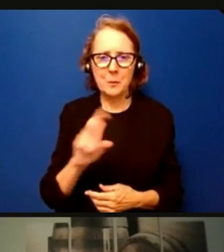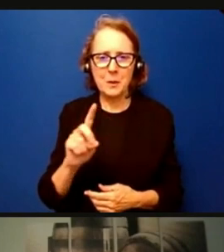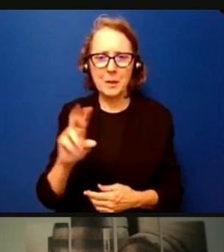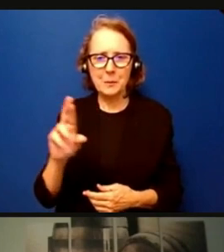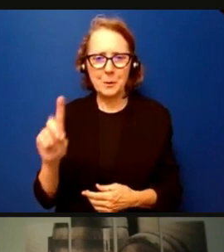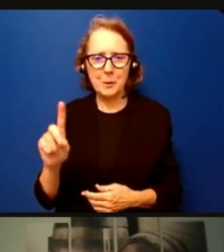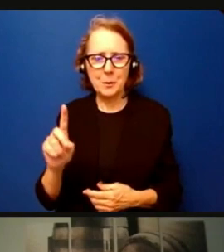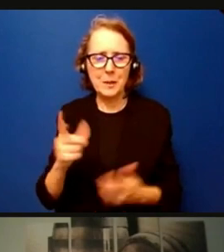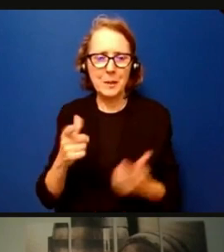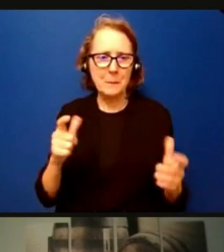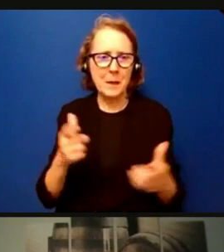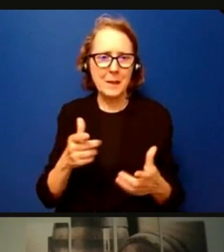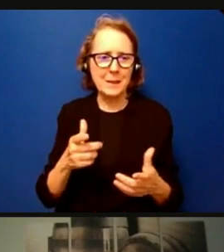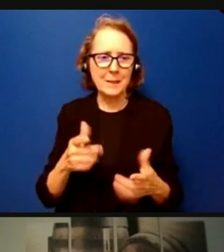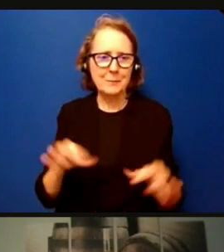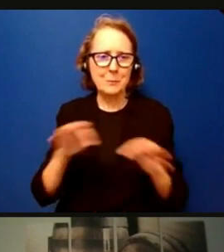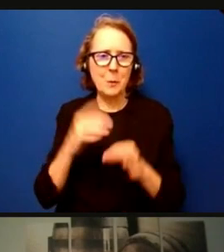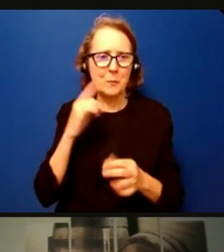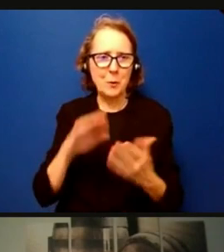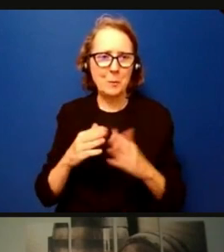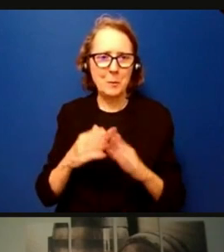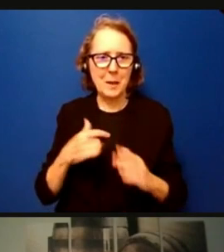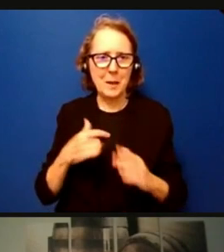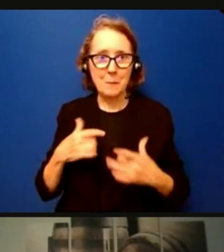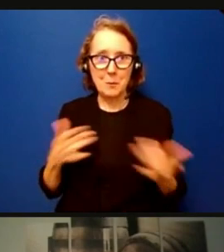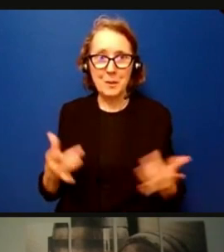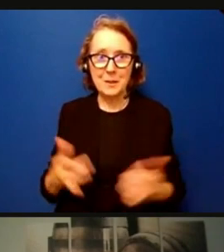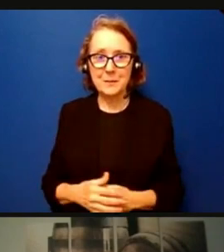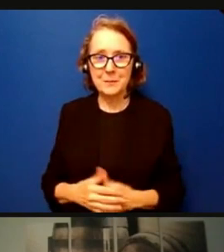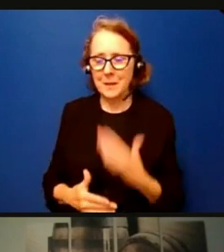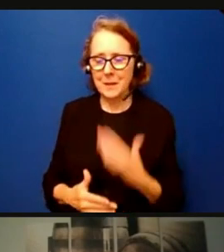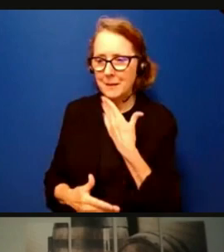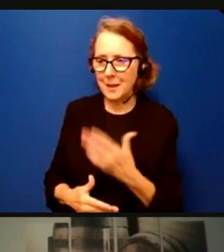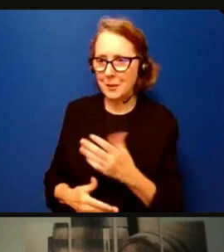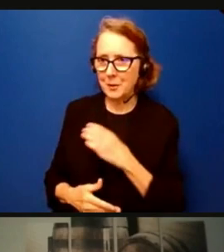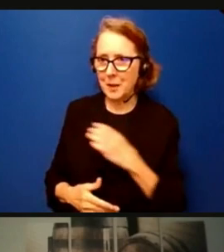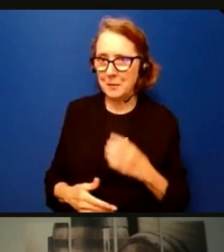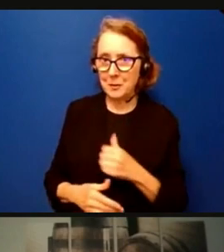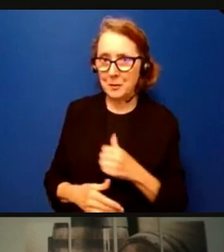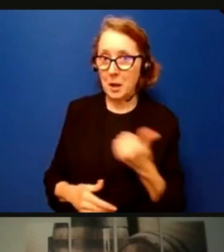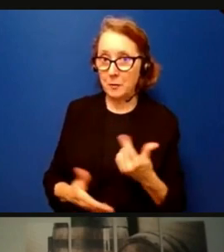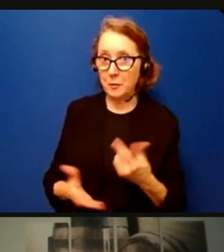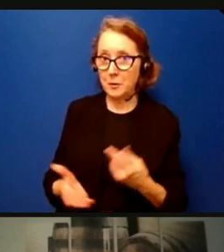big thing for the community. So I'm really thrilled. Thank you, Councilor. Any other discussion?